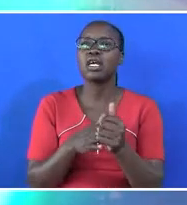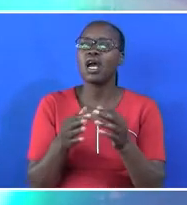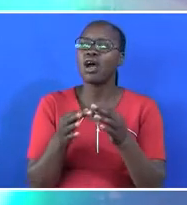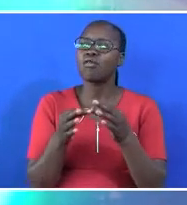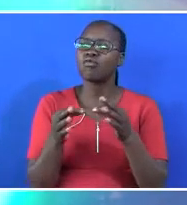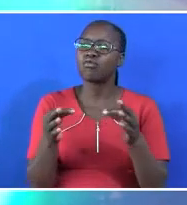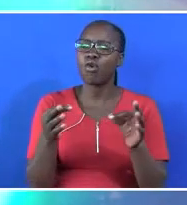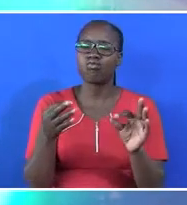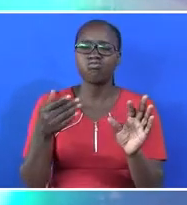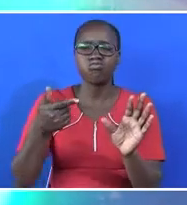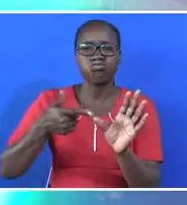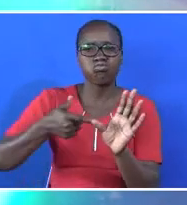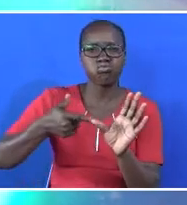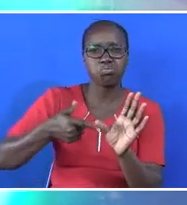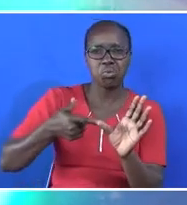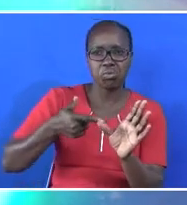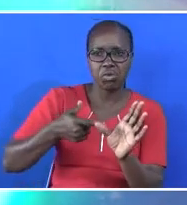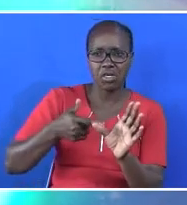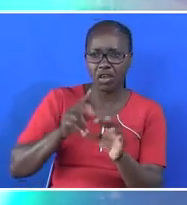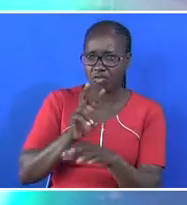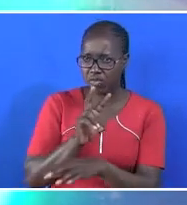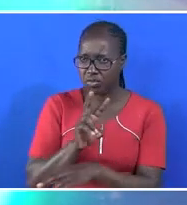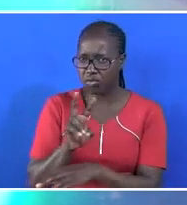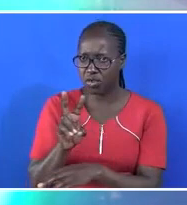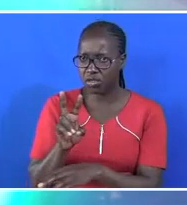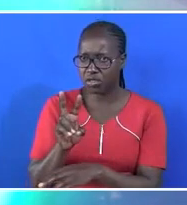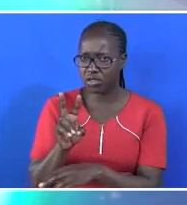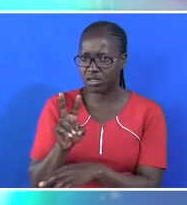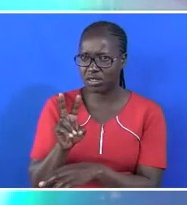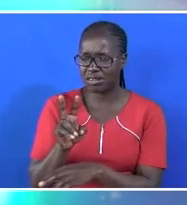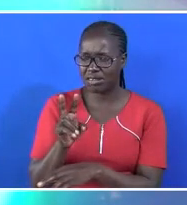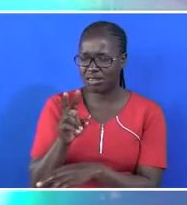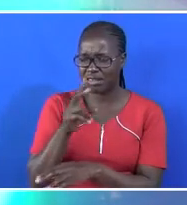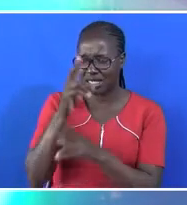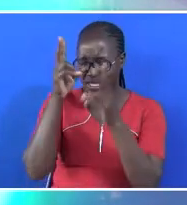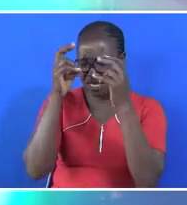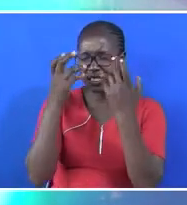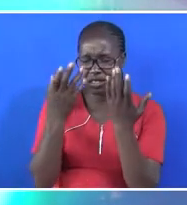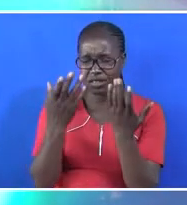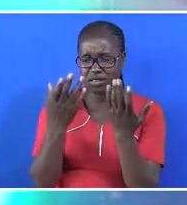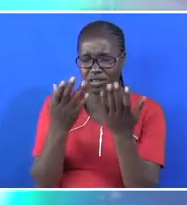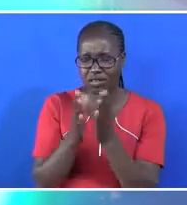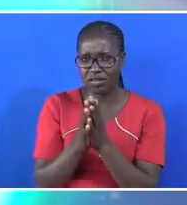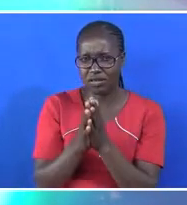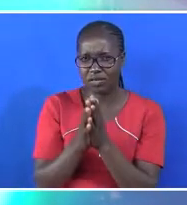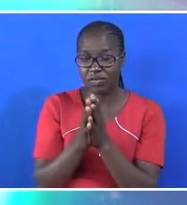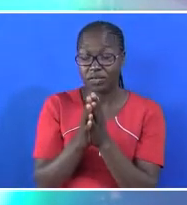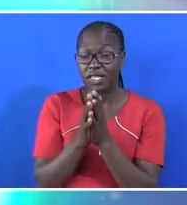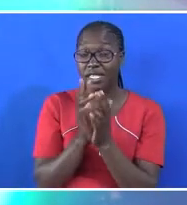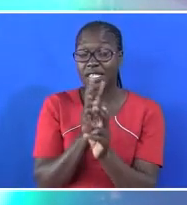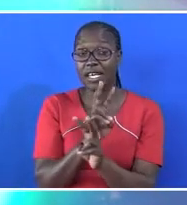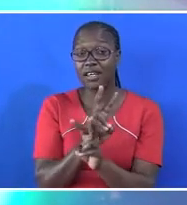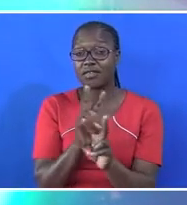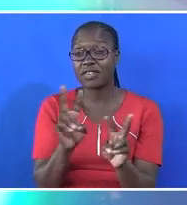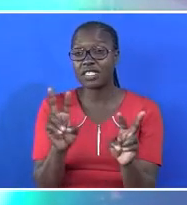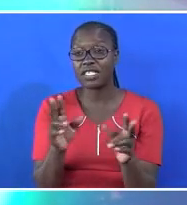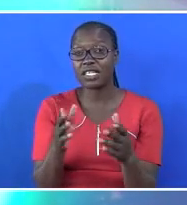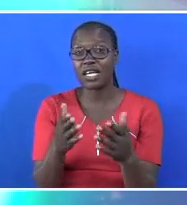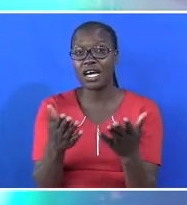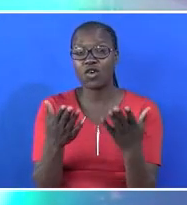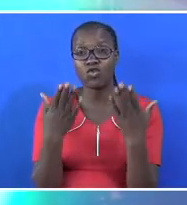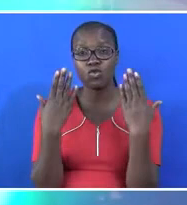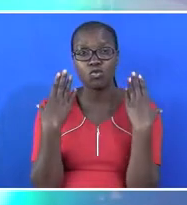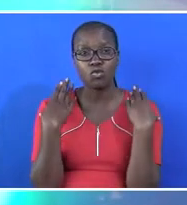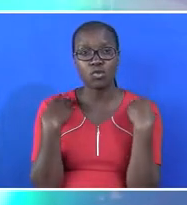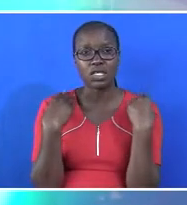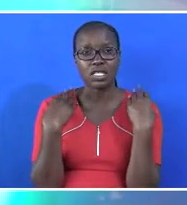pornography as you watch perverseness. They have seen that. They have seen how you are